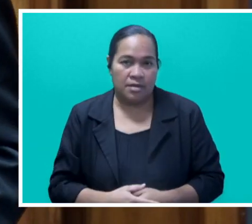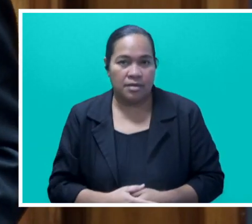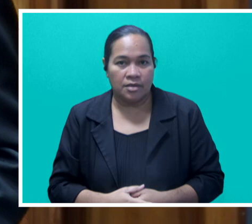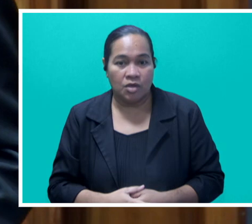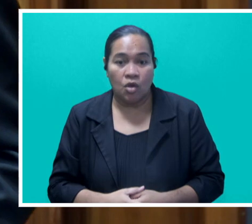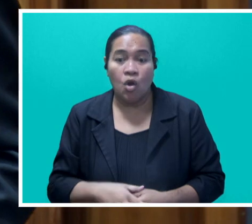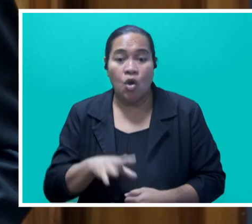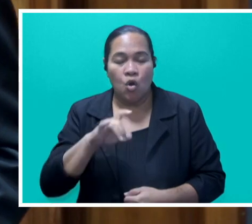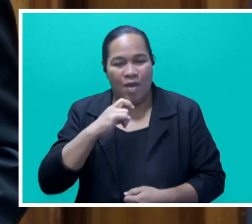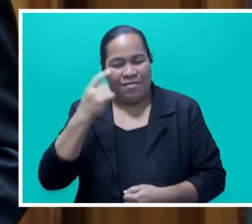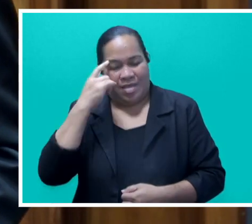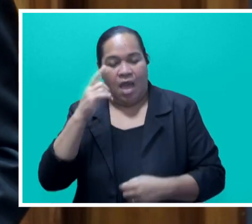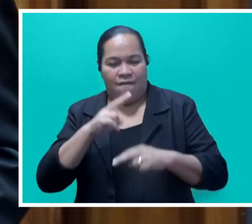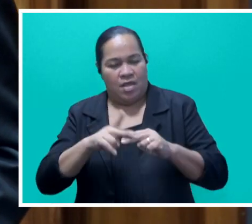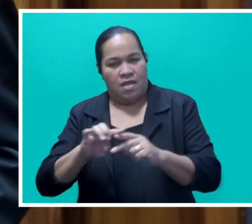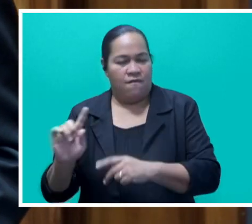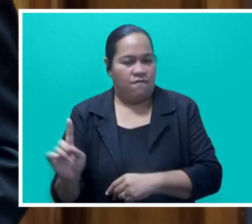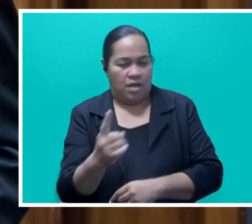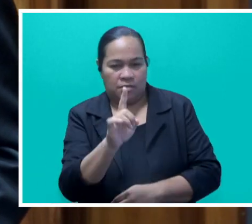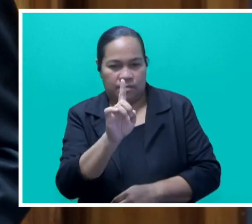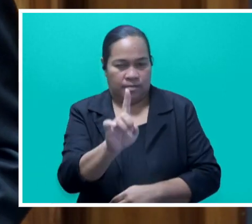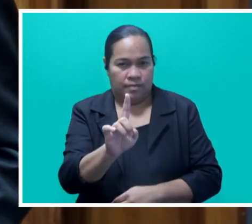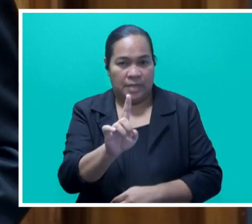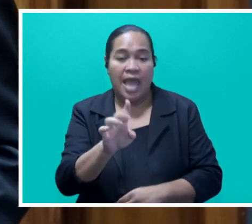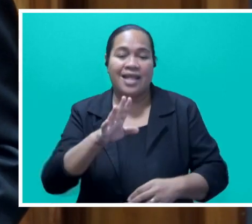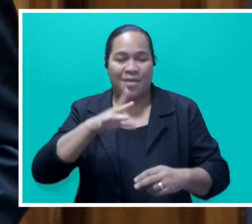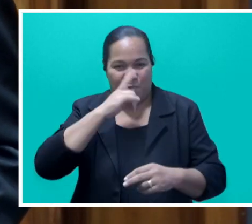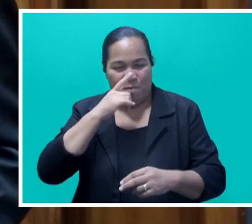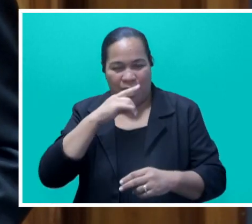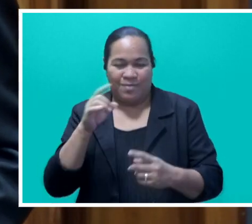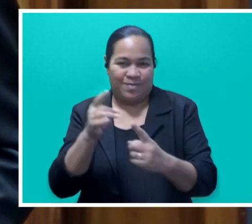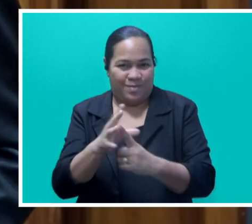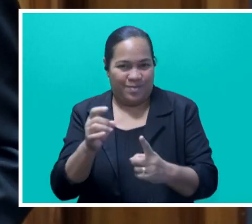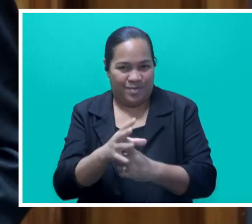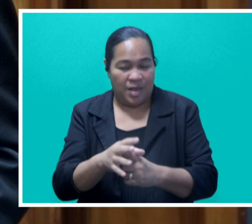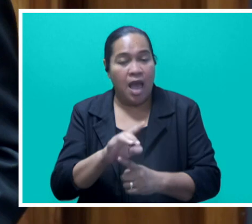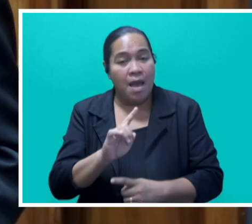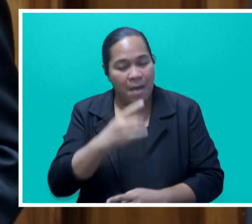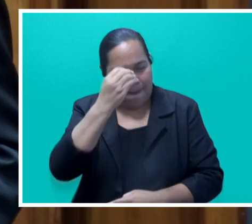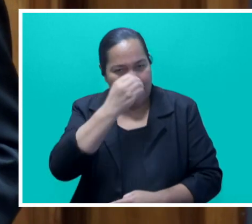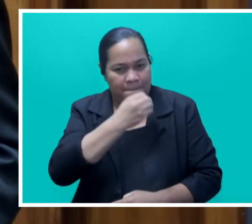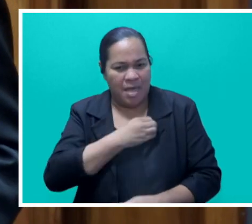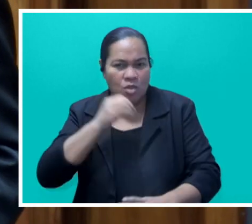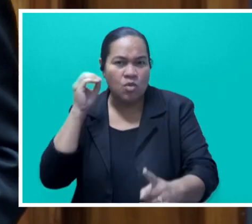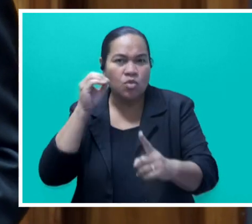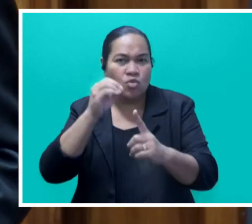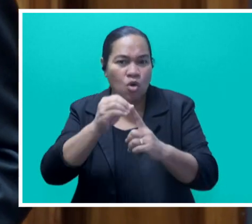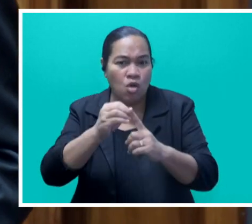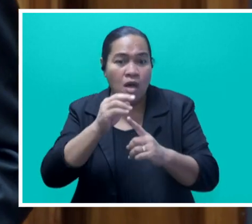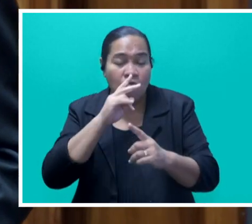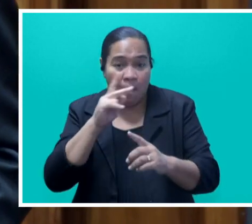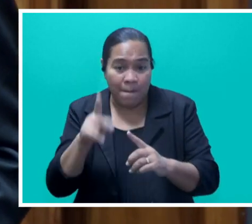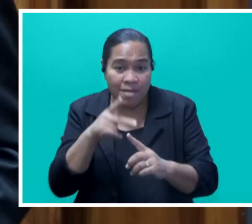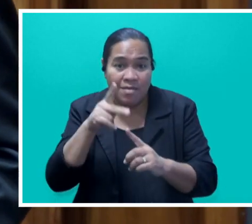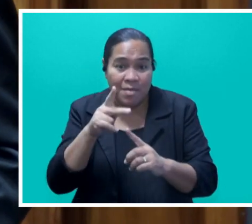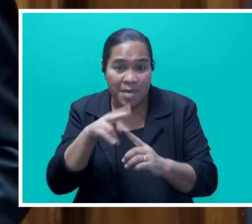who put Fiji first and its people, but I believe the goal of political stability and